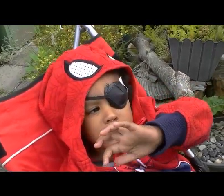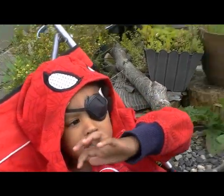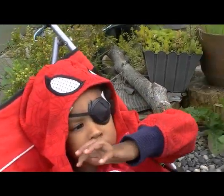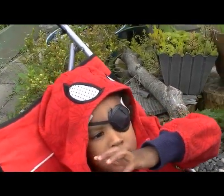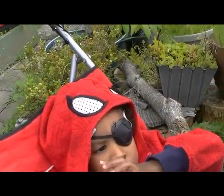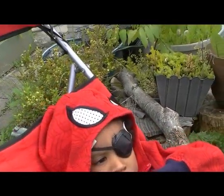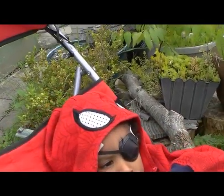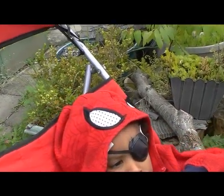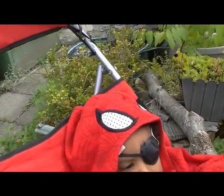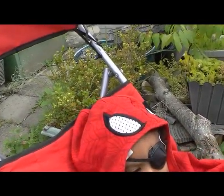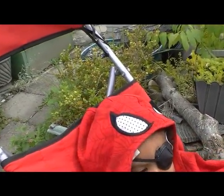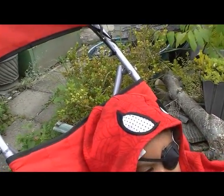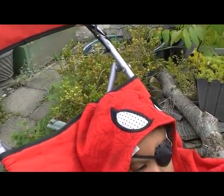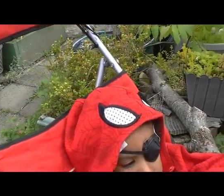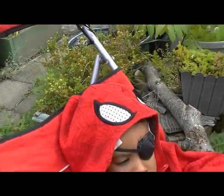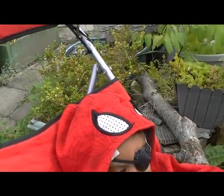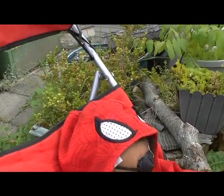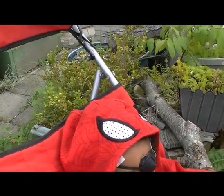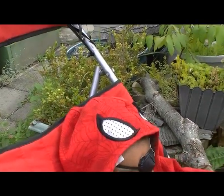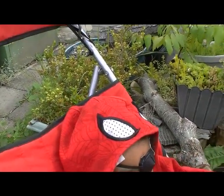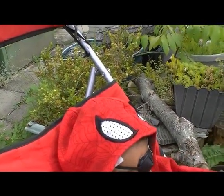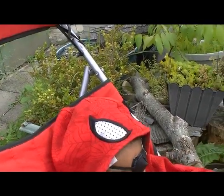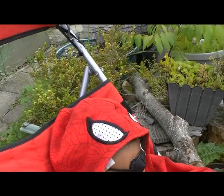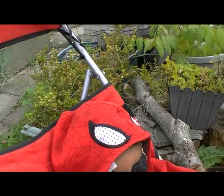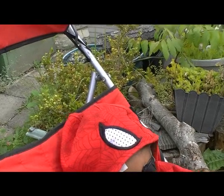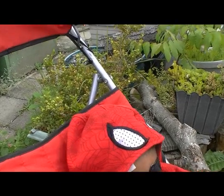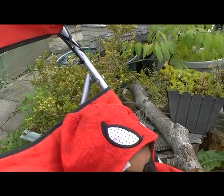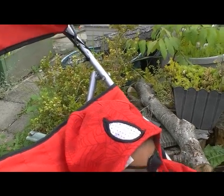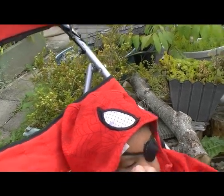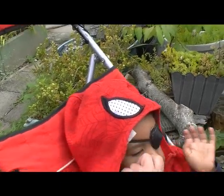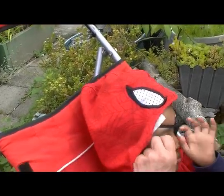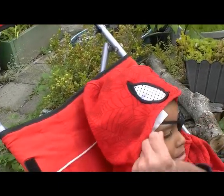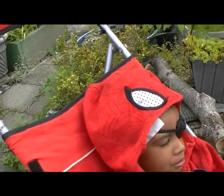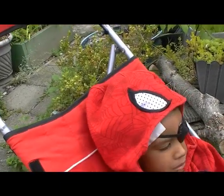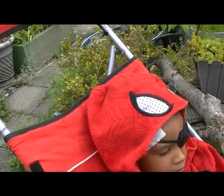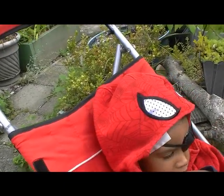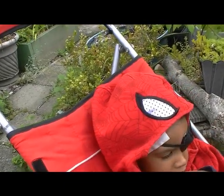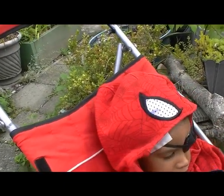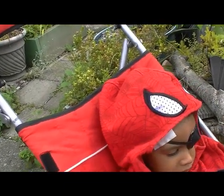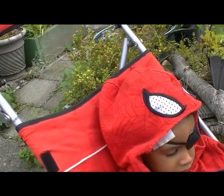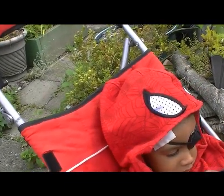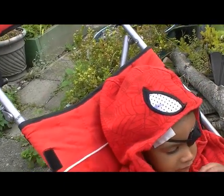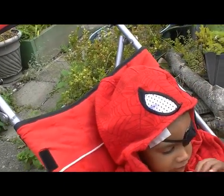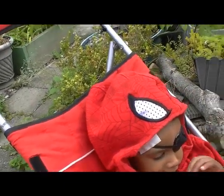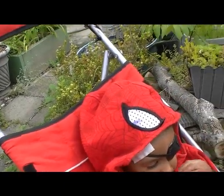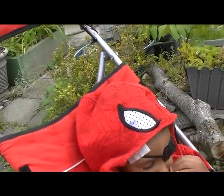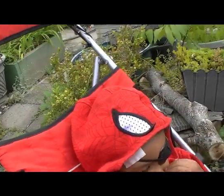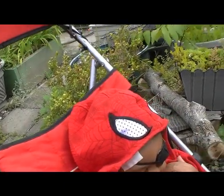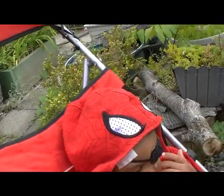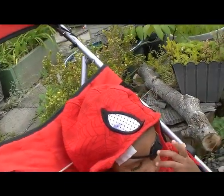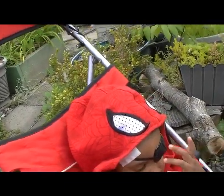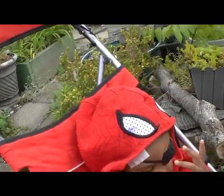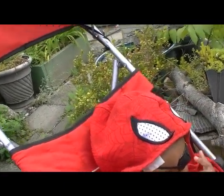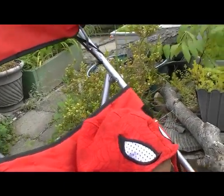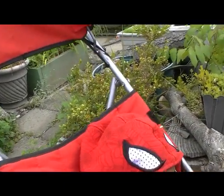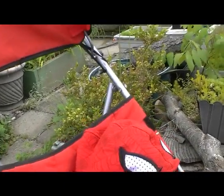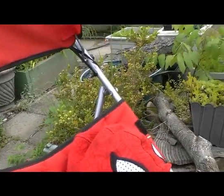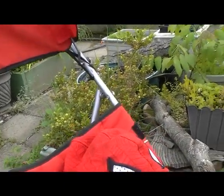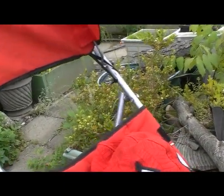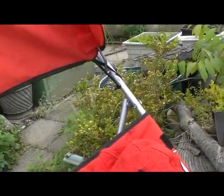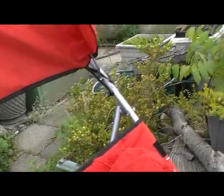Spider-Man. Spider-Man. Oh, you got boogers. Yeah, boogers. Mm.